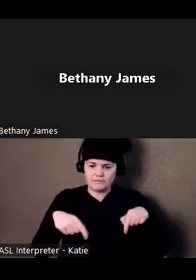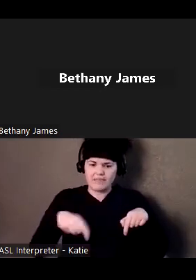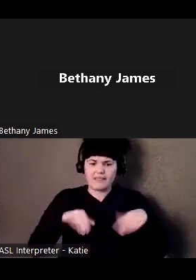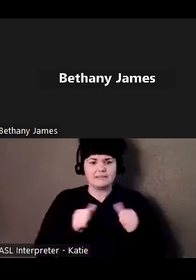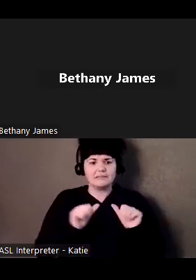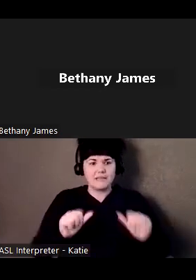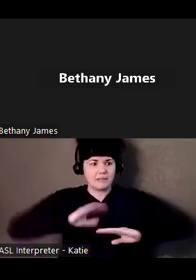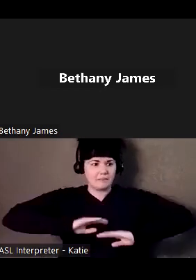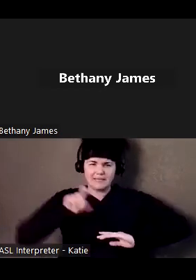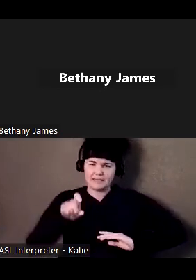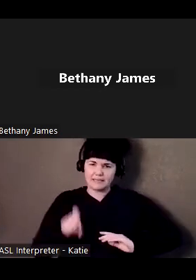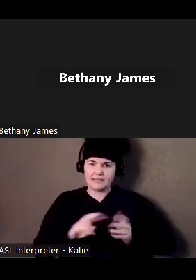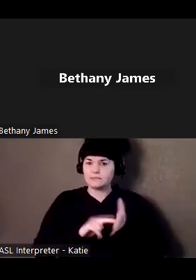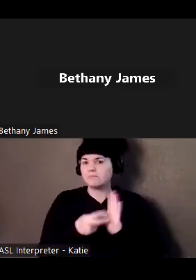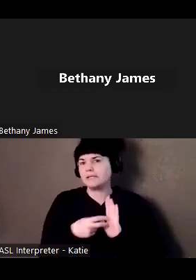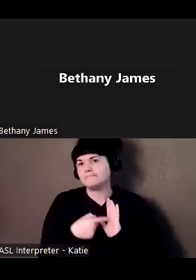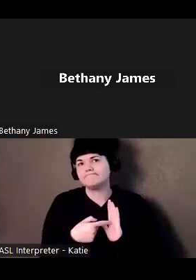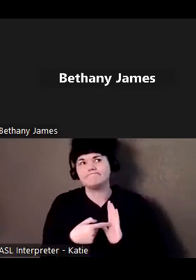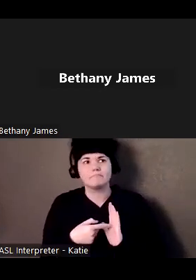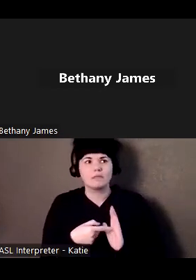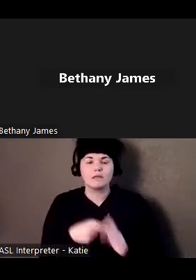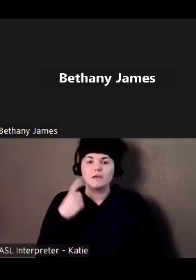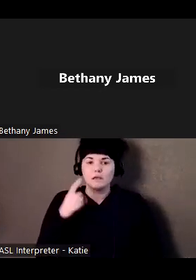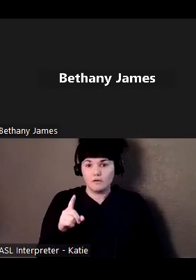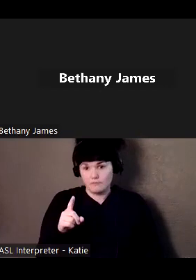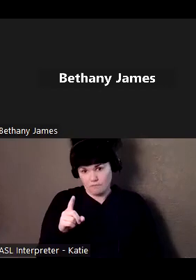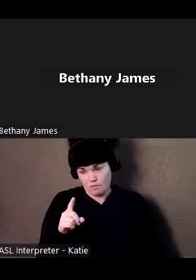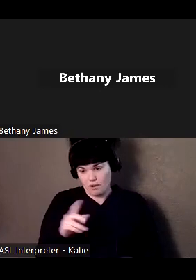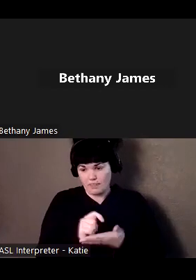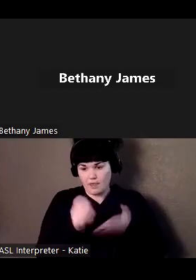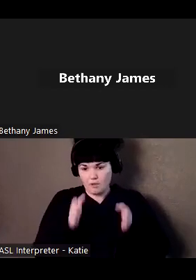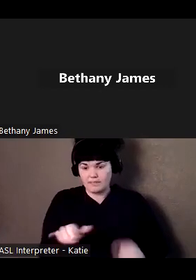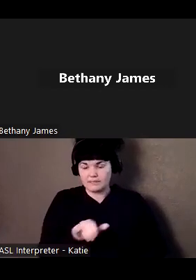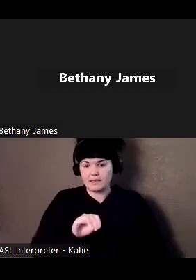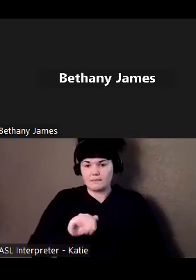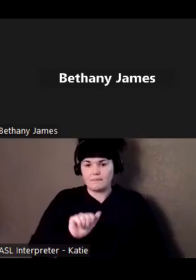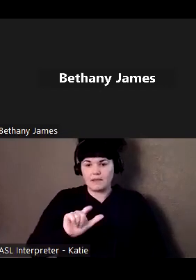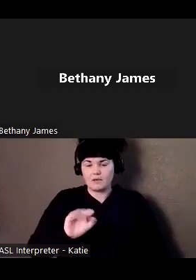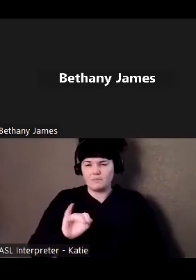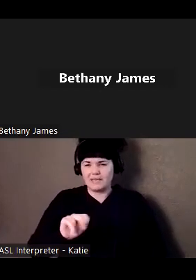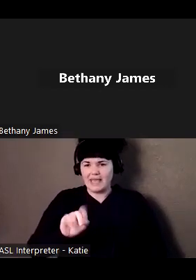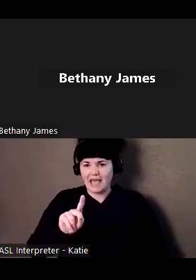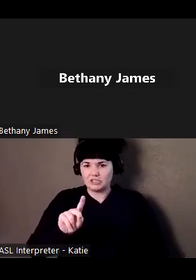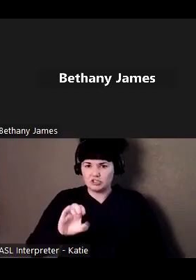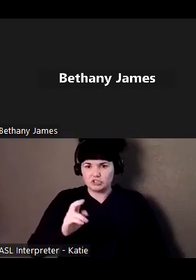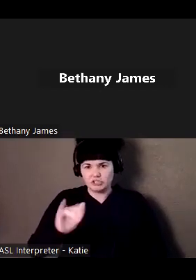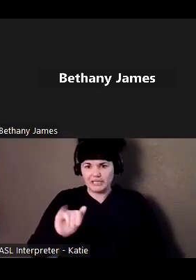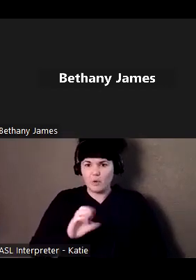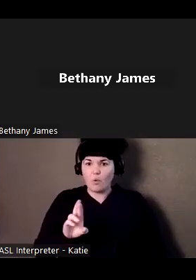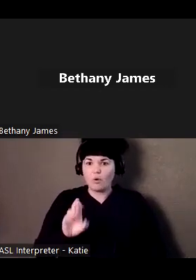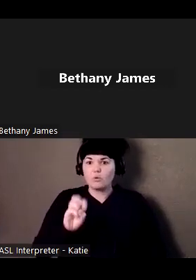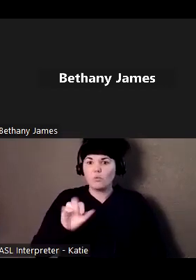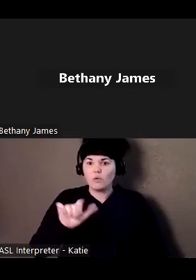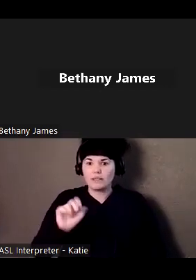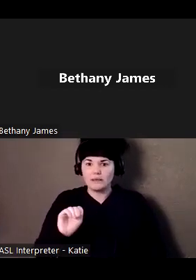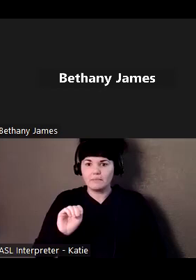words, for therapists such as Michael Maniaci or William Glasser, who the reality therapy